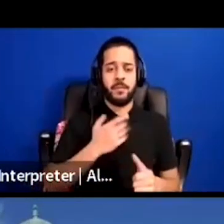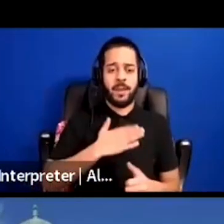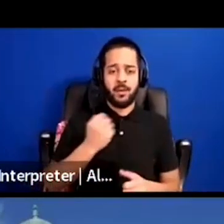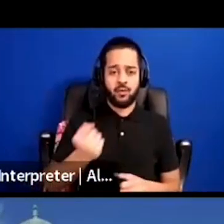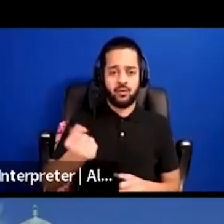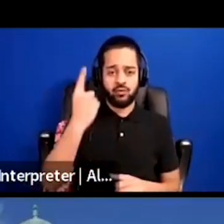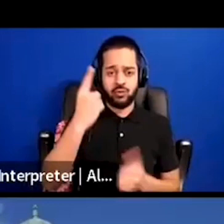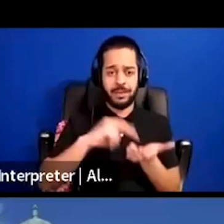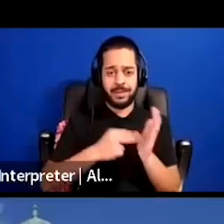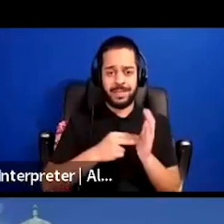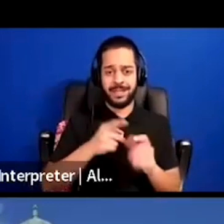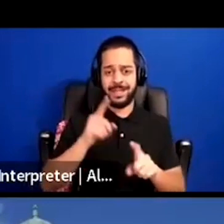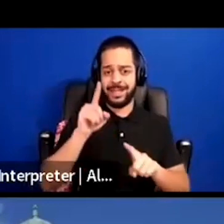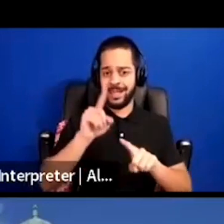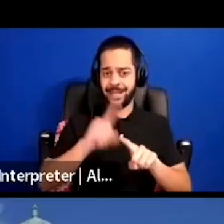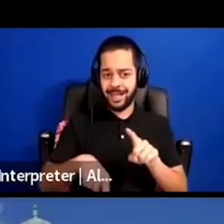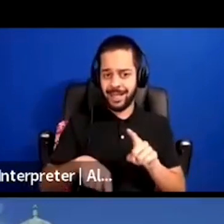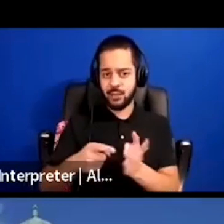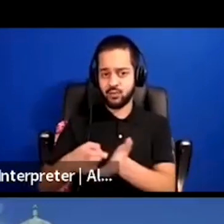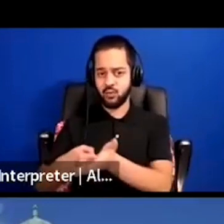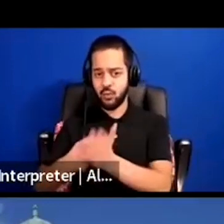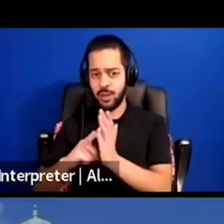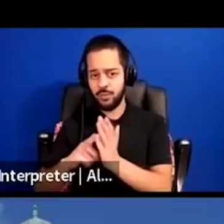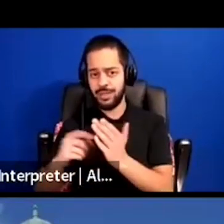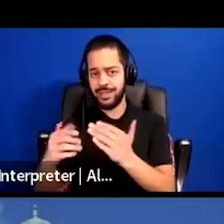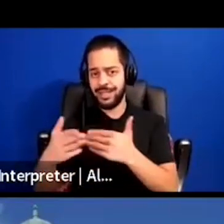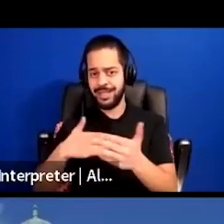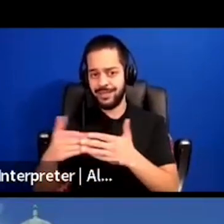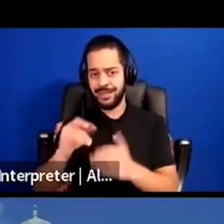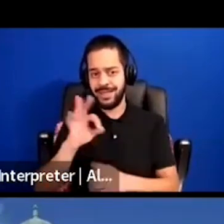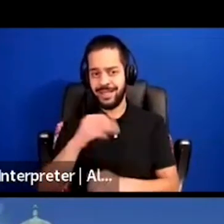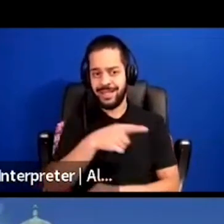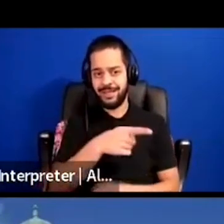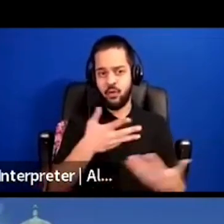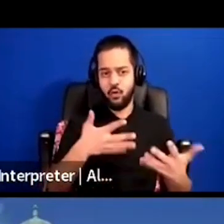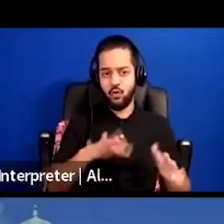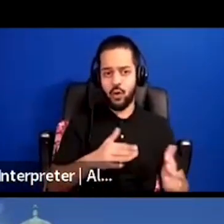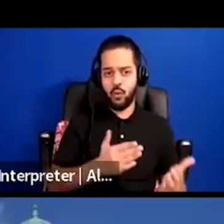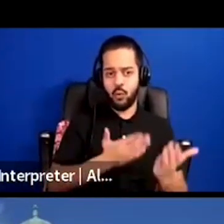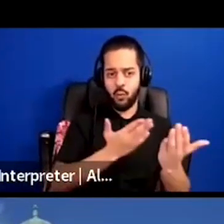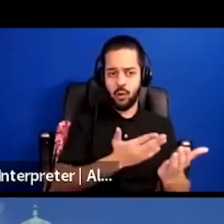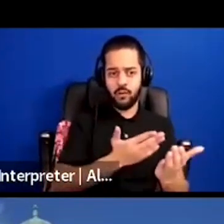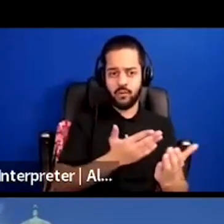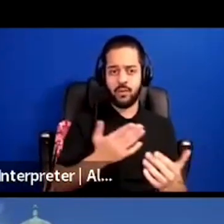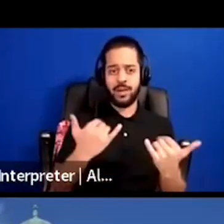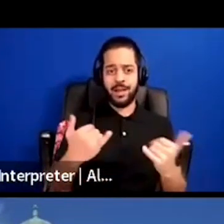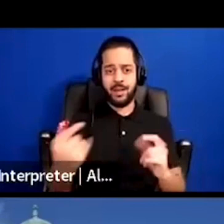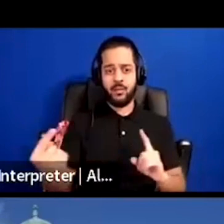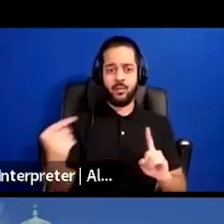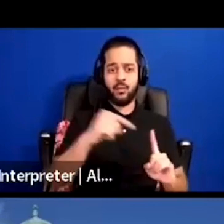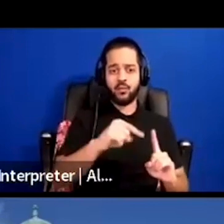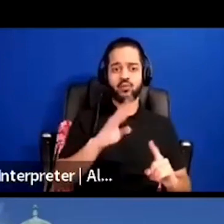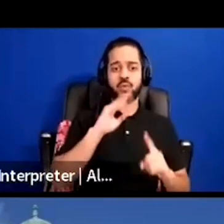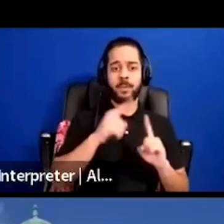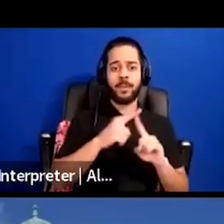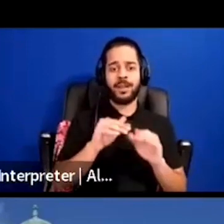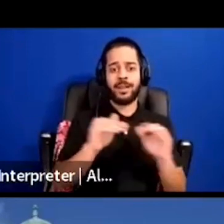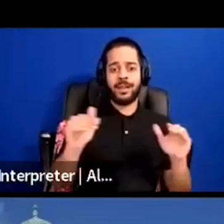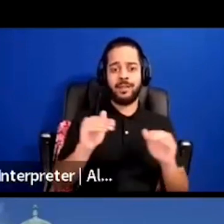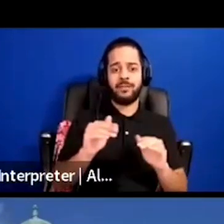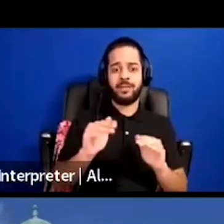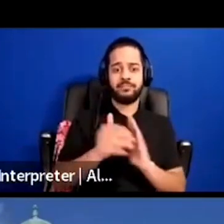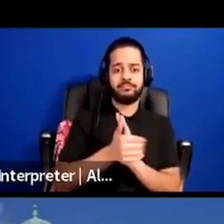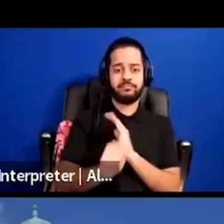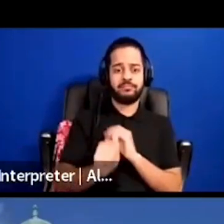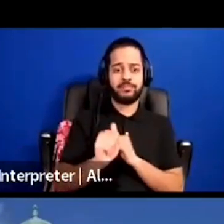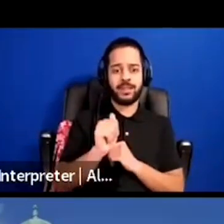cannot require it, even if it is offered. So when we talk about the expertise that's required, I'm guessing that